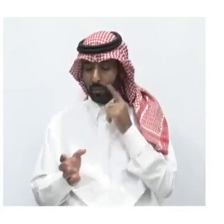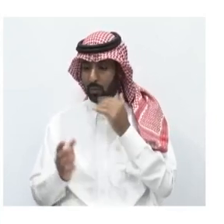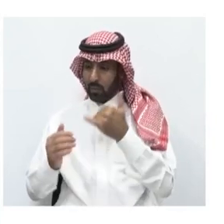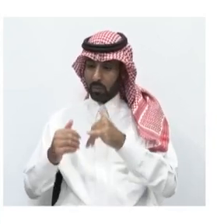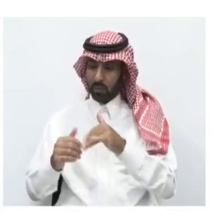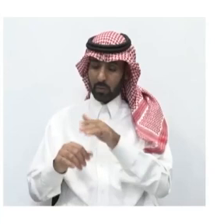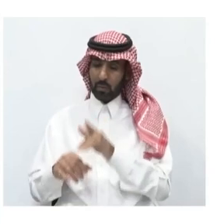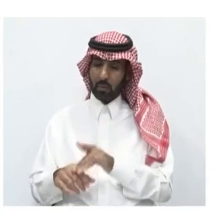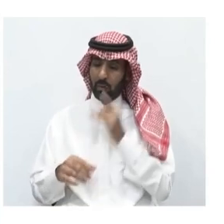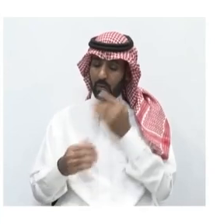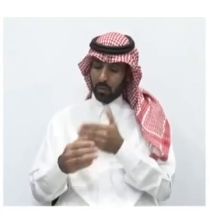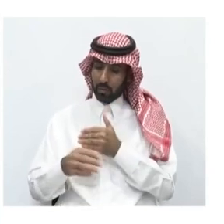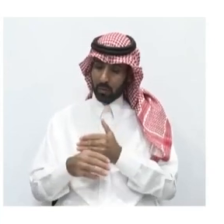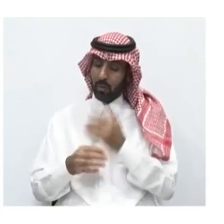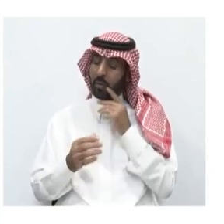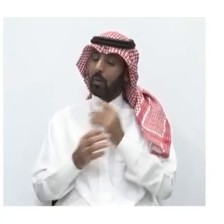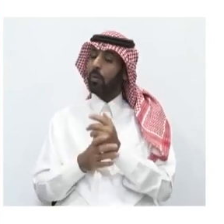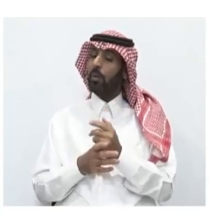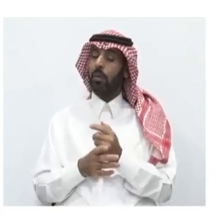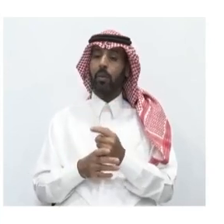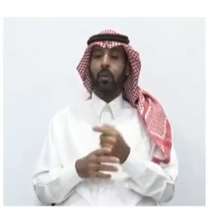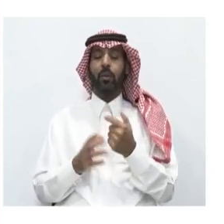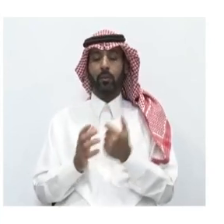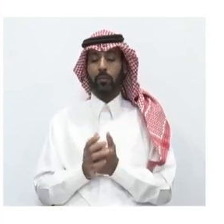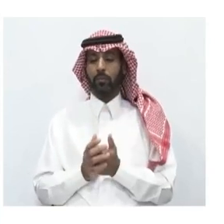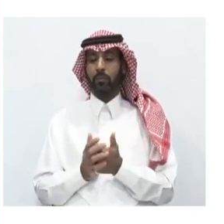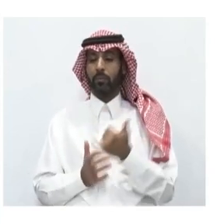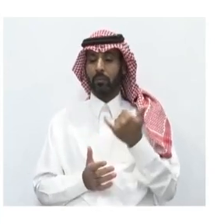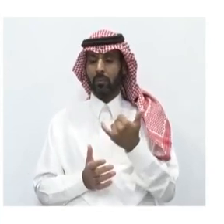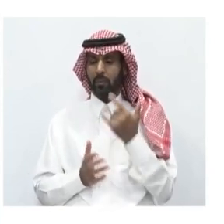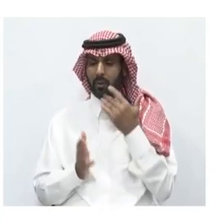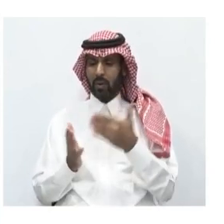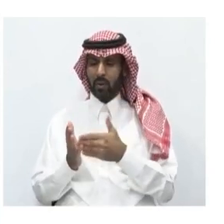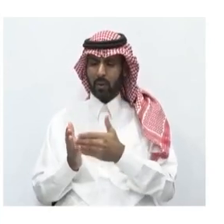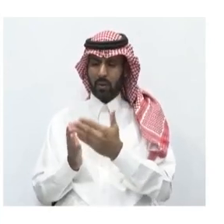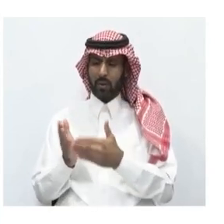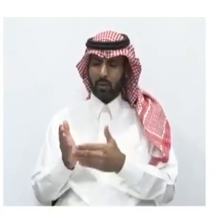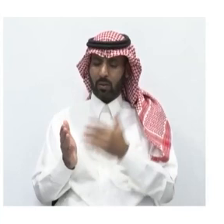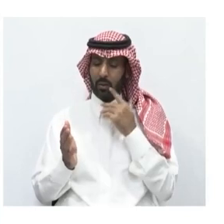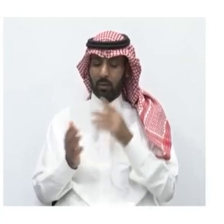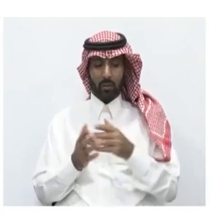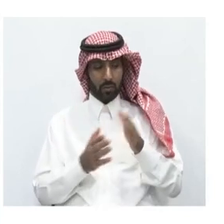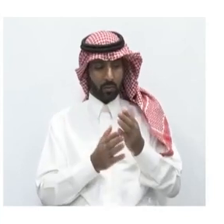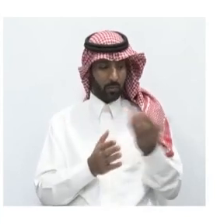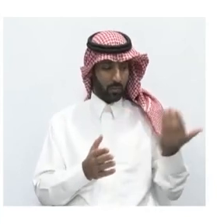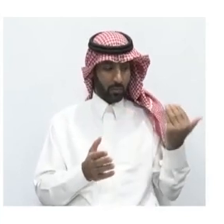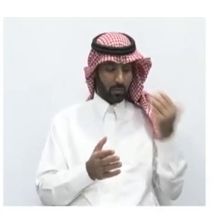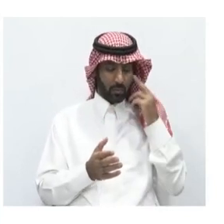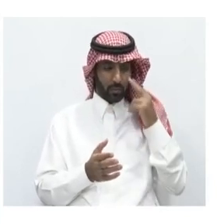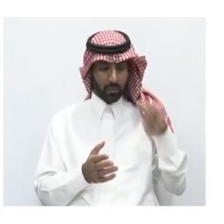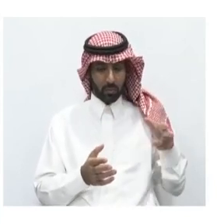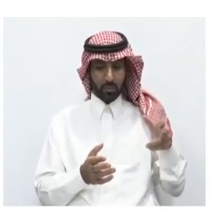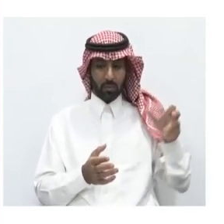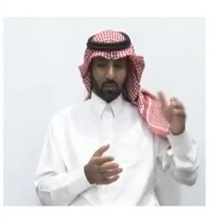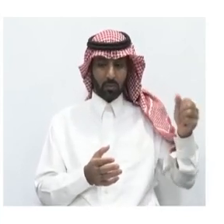the back. Could I see your ticket, please? Sure. Why? Sir, the empty window seat at the front of the plane is your